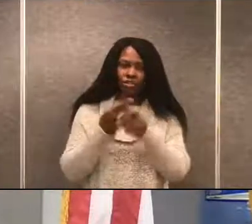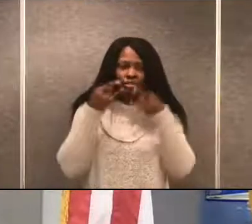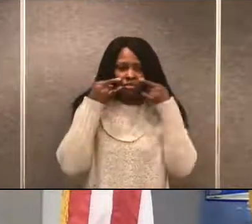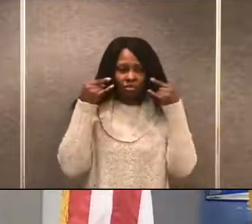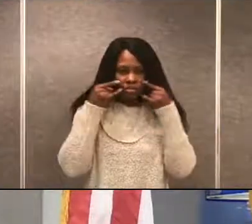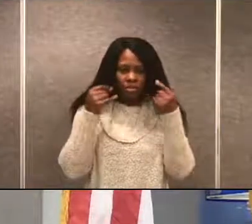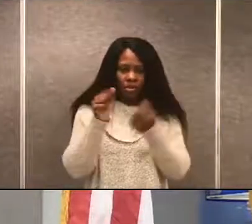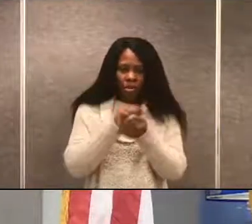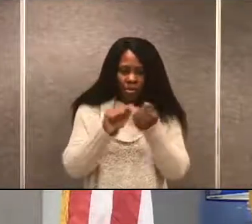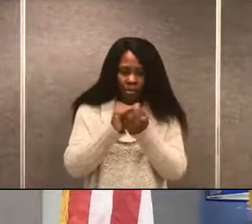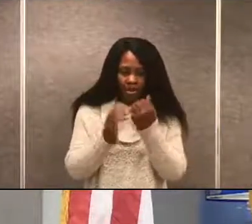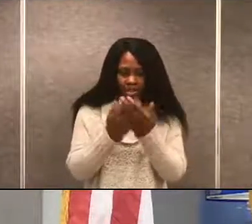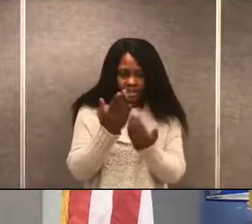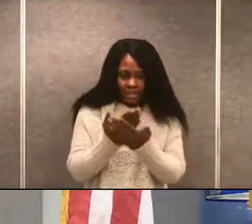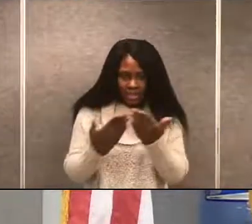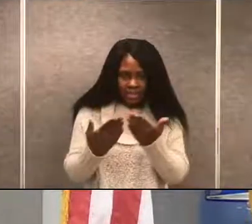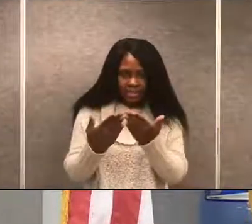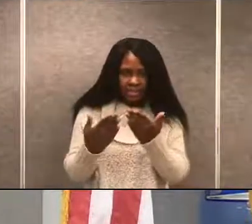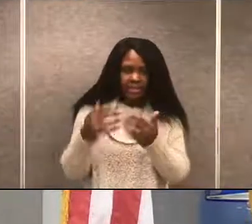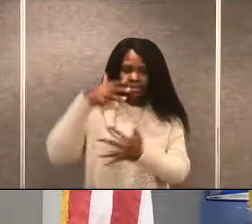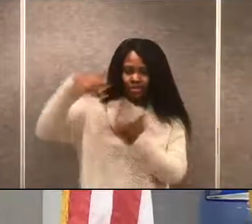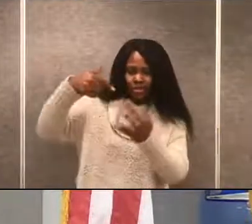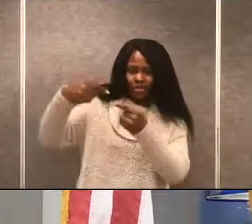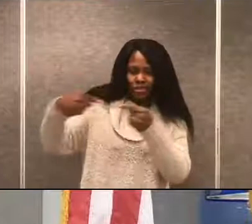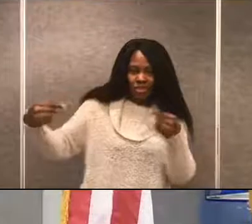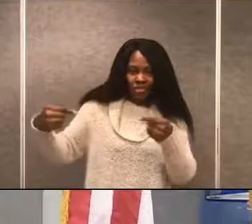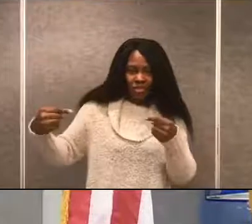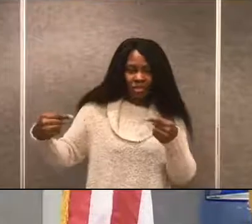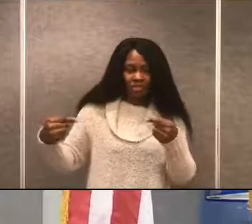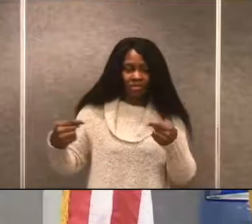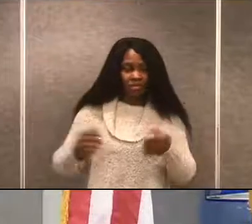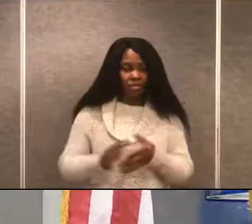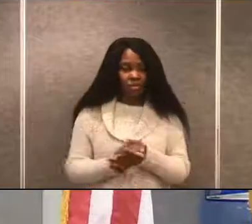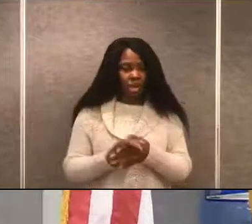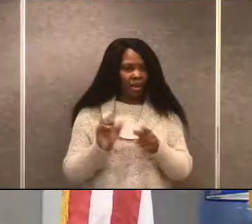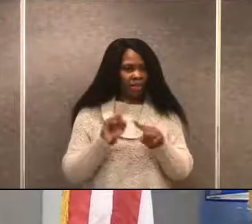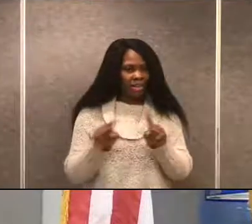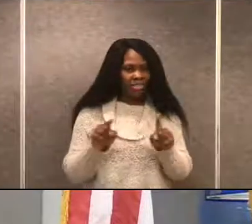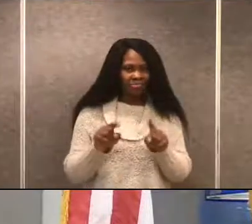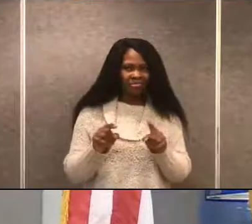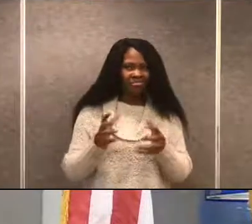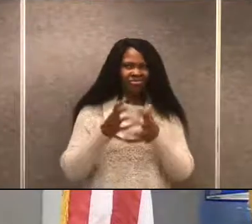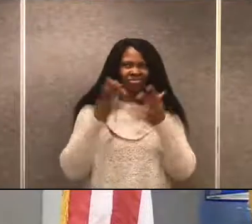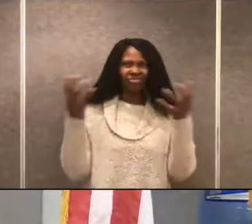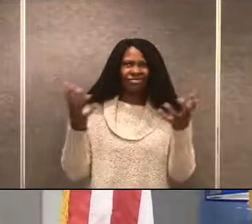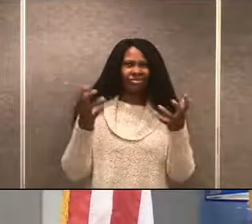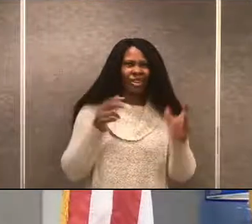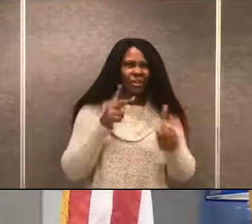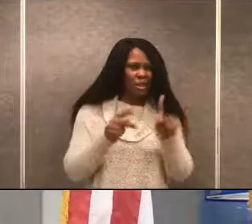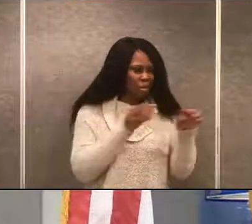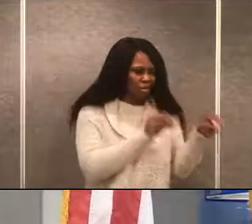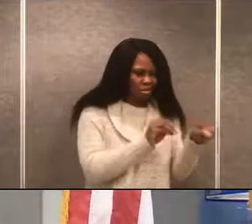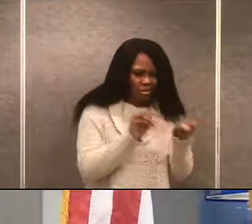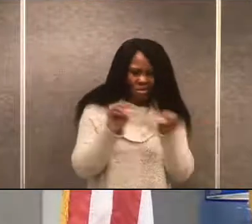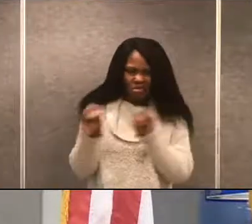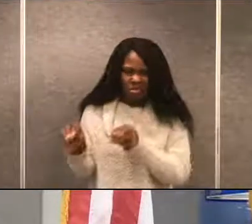also distancing yourselves. But, frankly, there's too much movement. We have so many individuals that are moving around